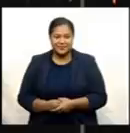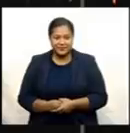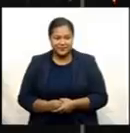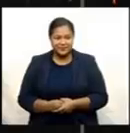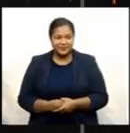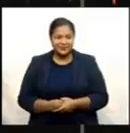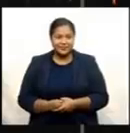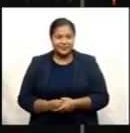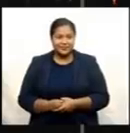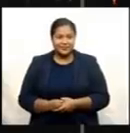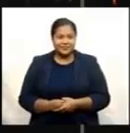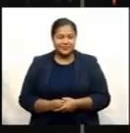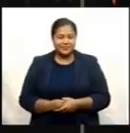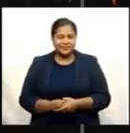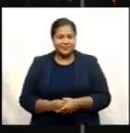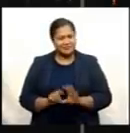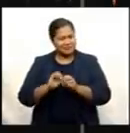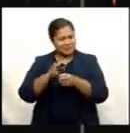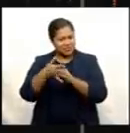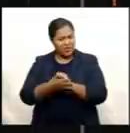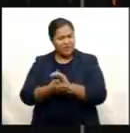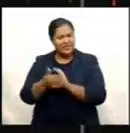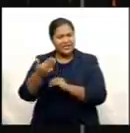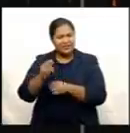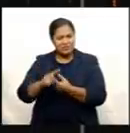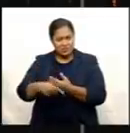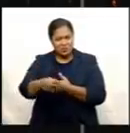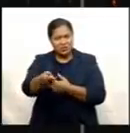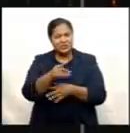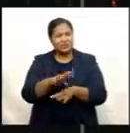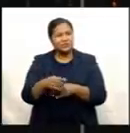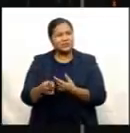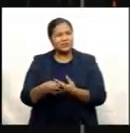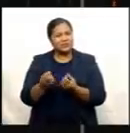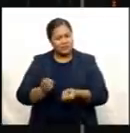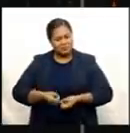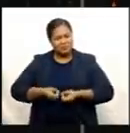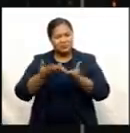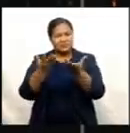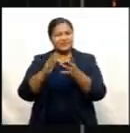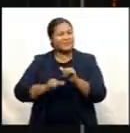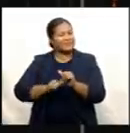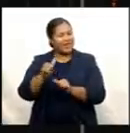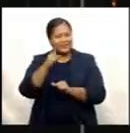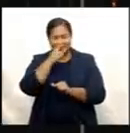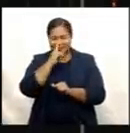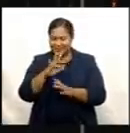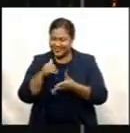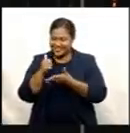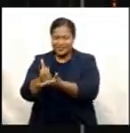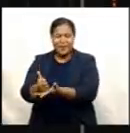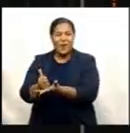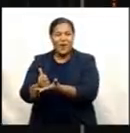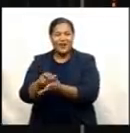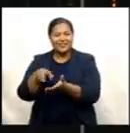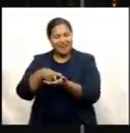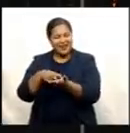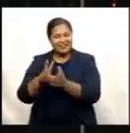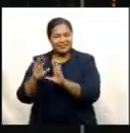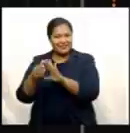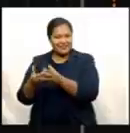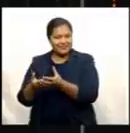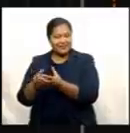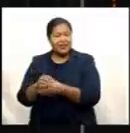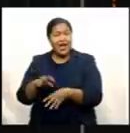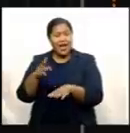News. The COVID-19 pandemic continues to bring out the best in Fijians, helping vulnerable communities. Residents in